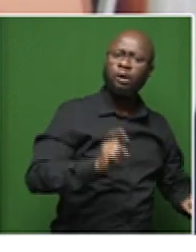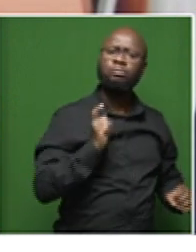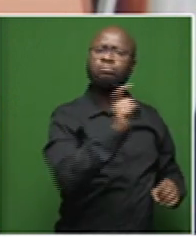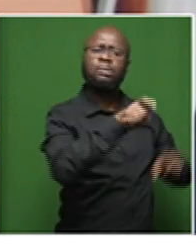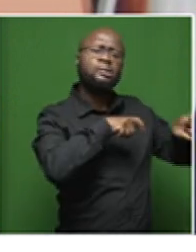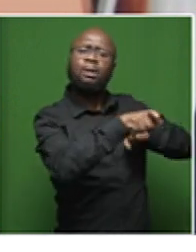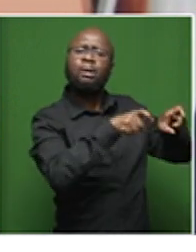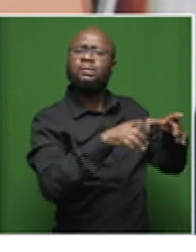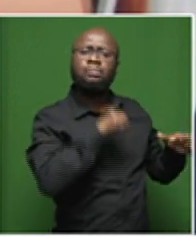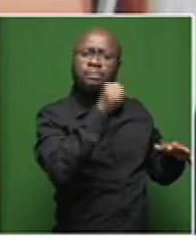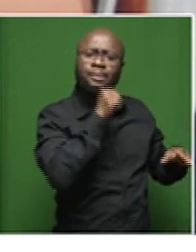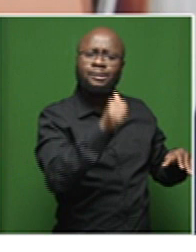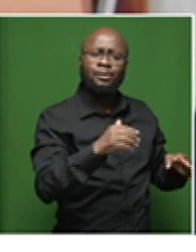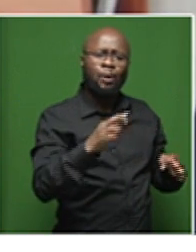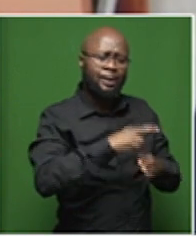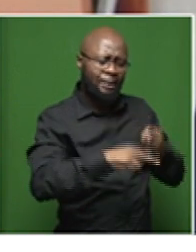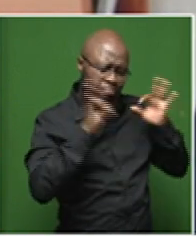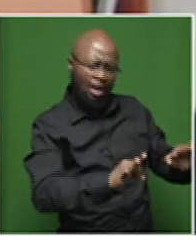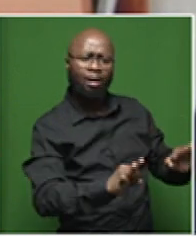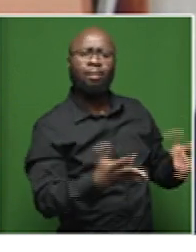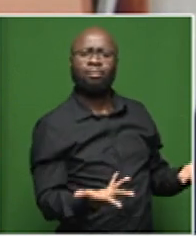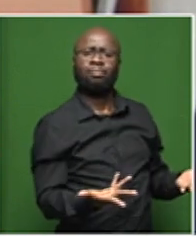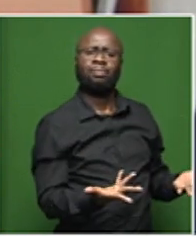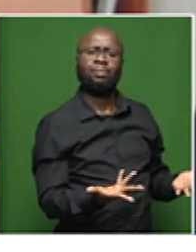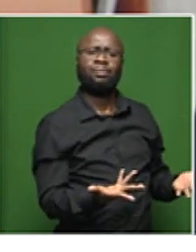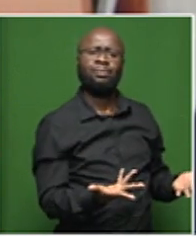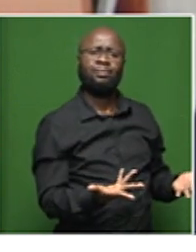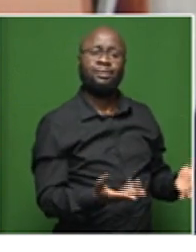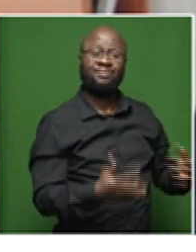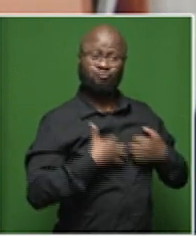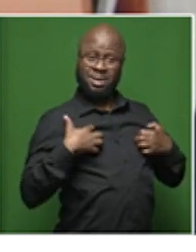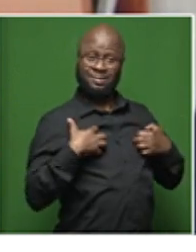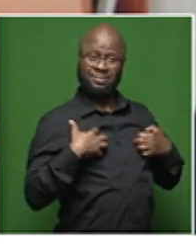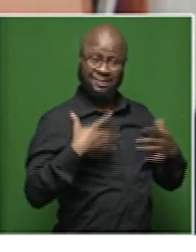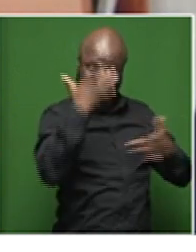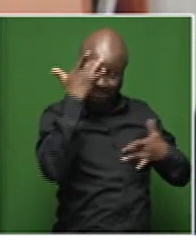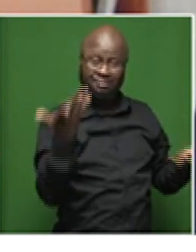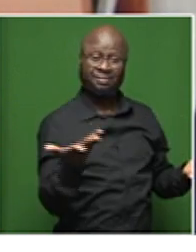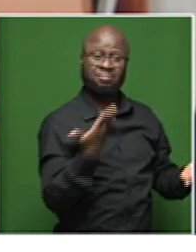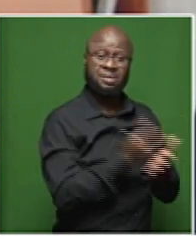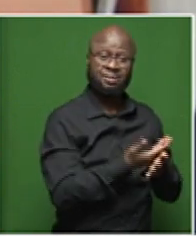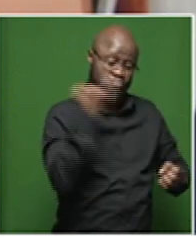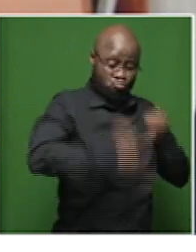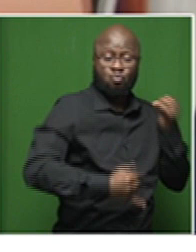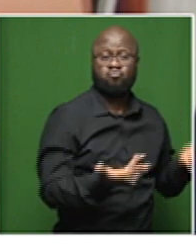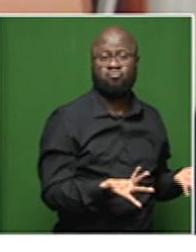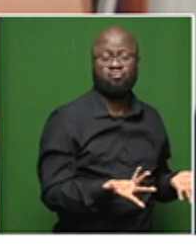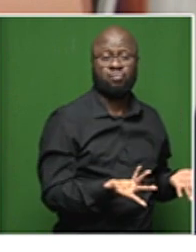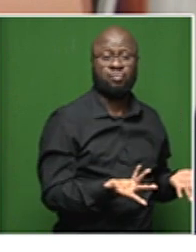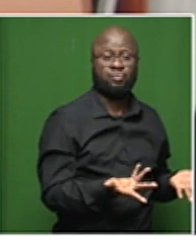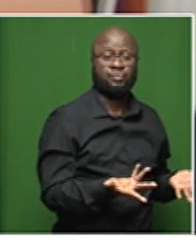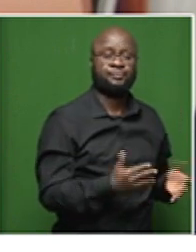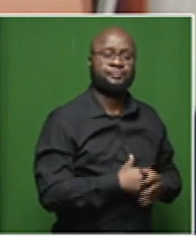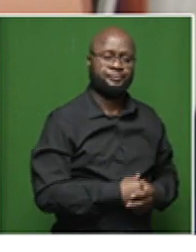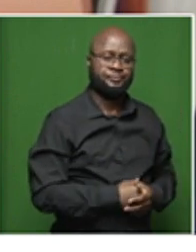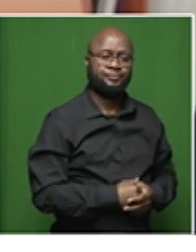go get your blood pressure, go get your blood pressure checked regularly, and then we go and then we continue to measure it like that. Mm. So that's what